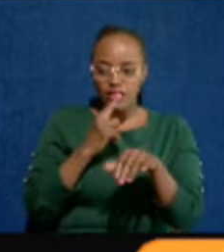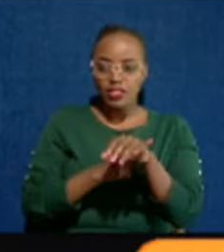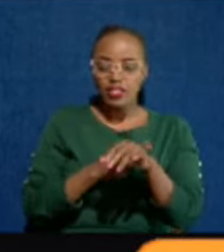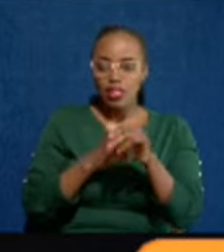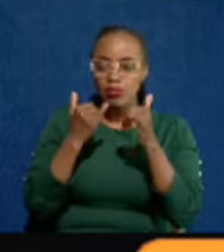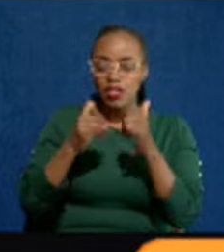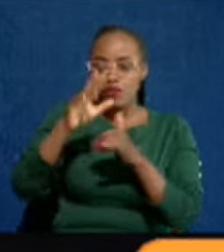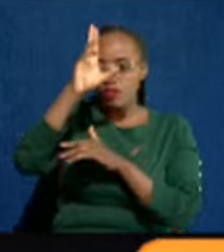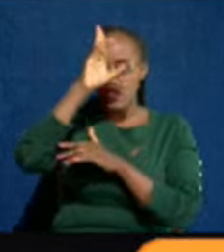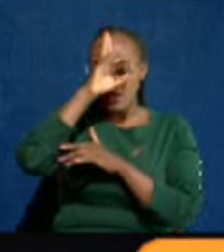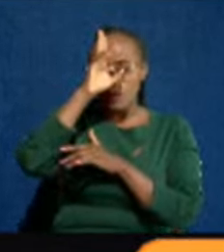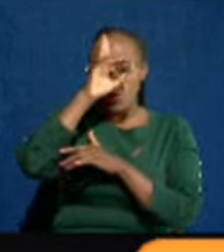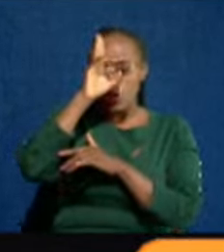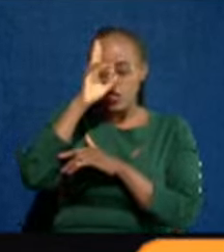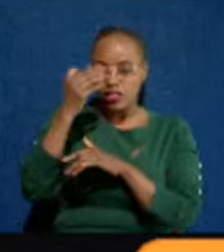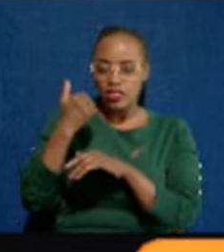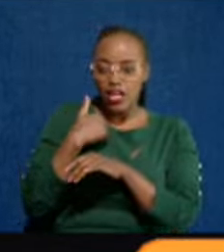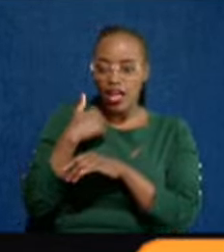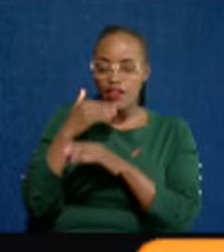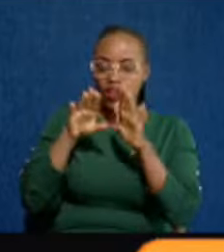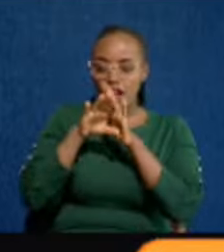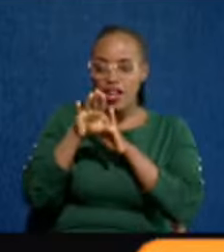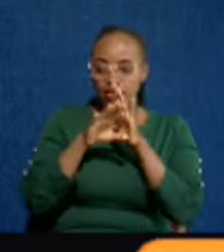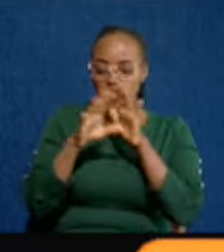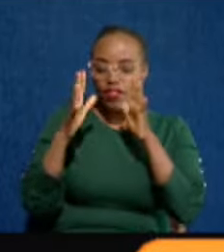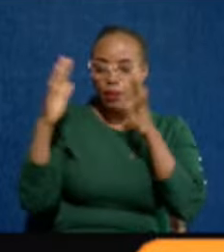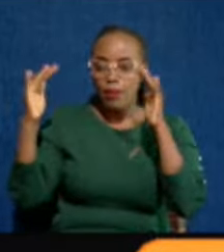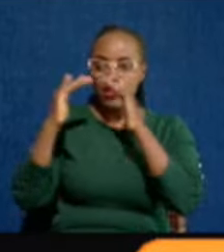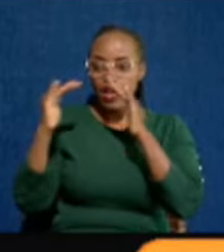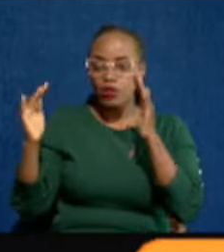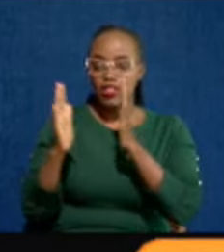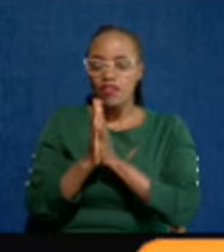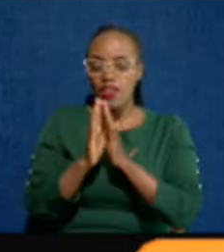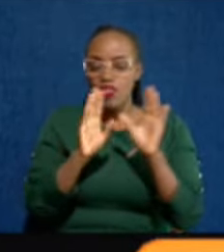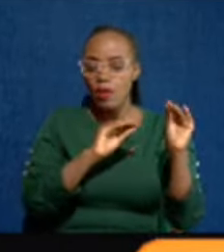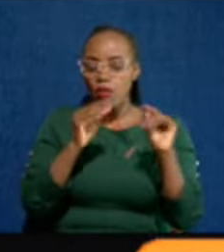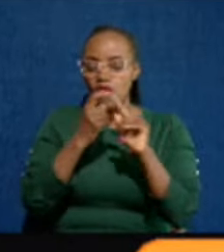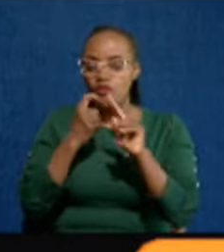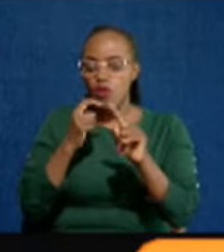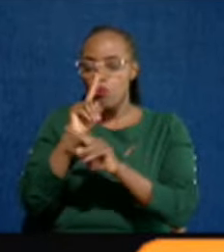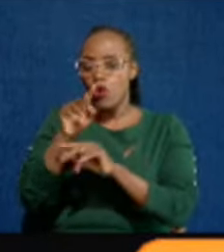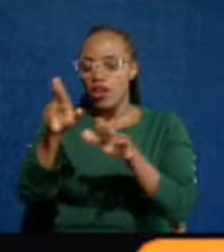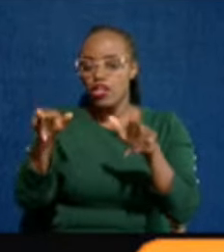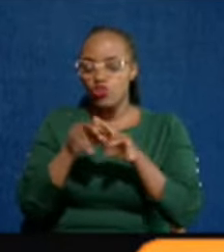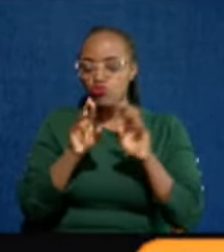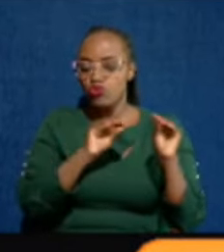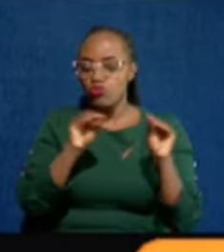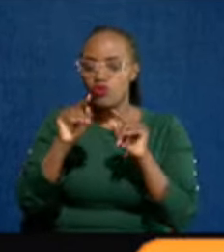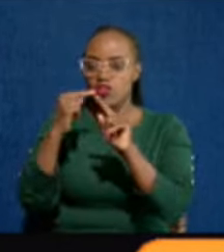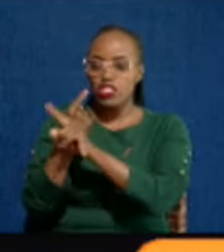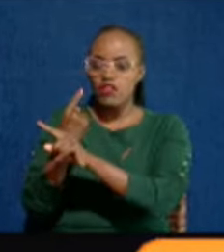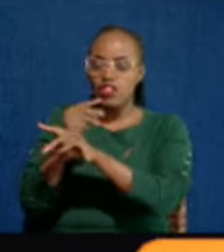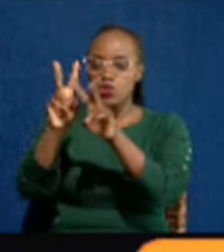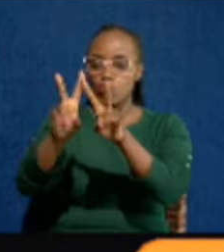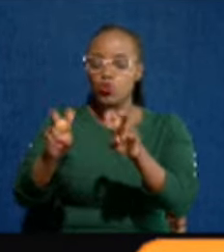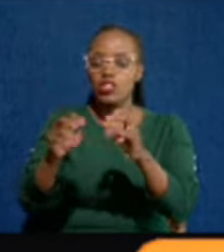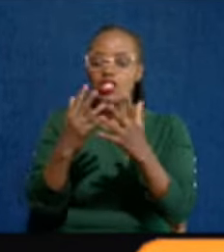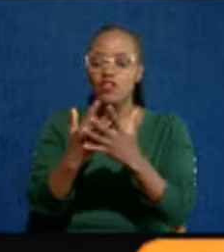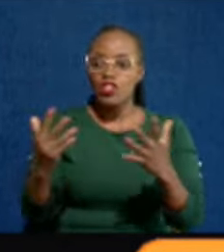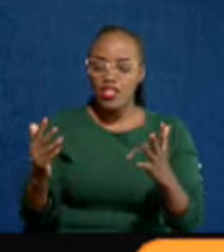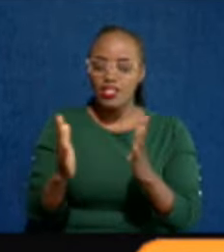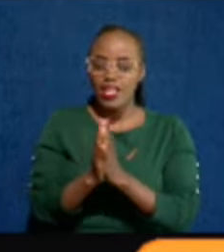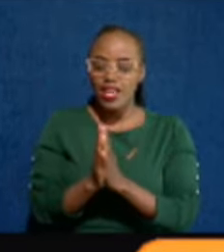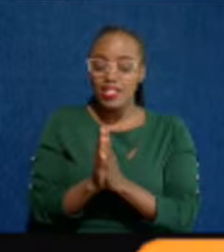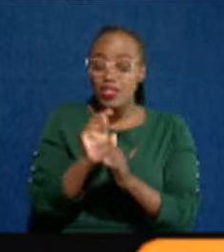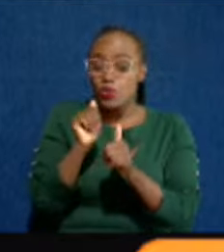moment, police officers have been able to access the main house, and they are moving from one room to the other in search of items, and